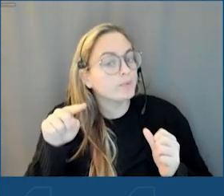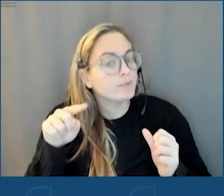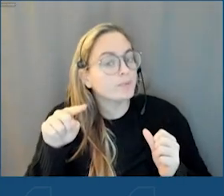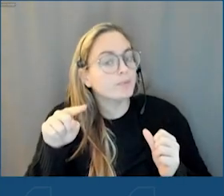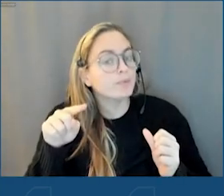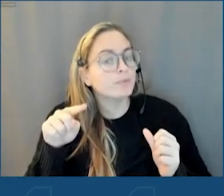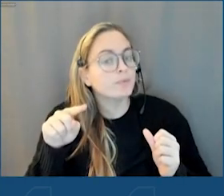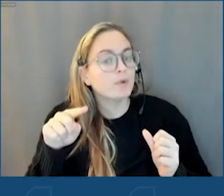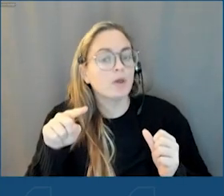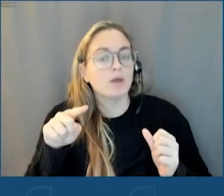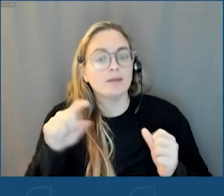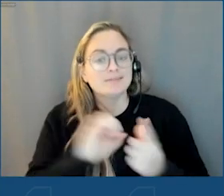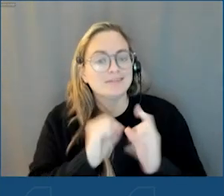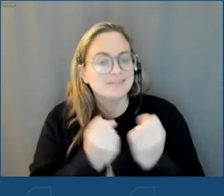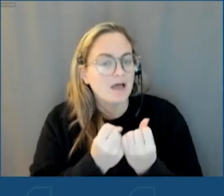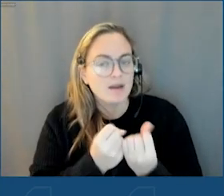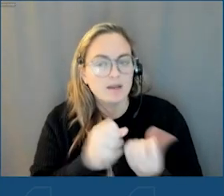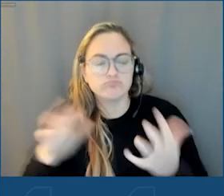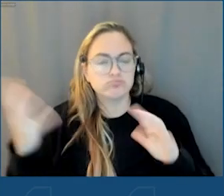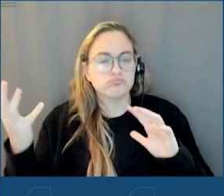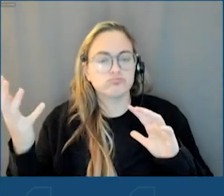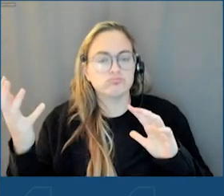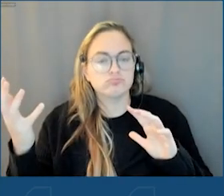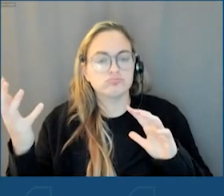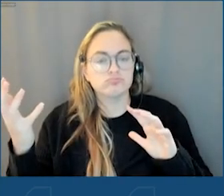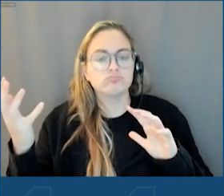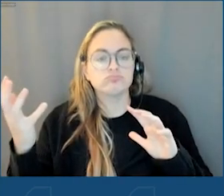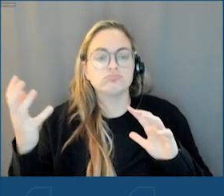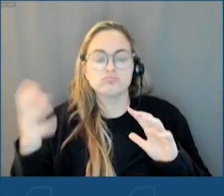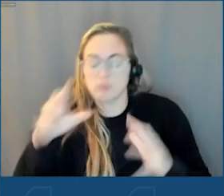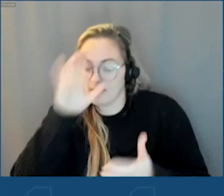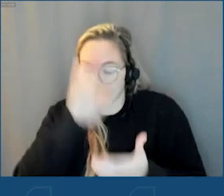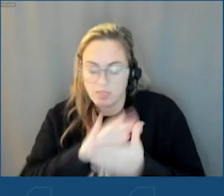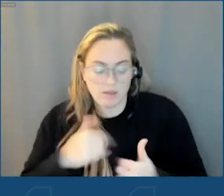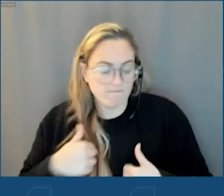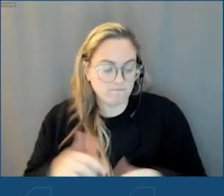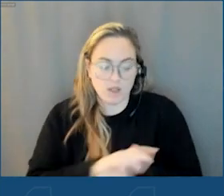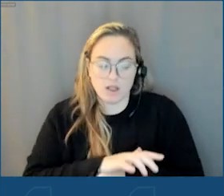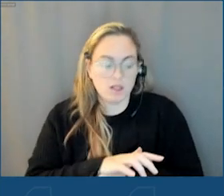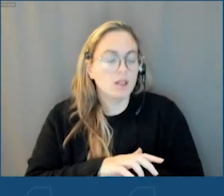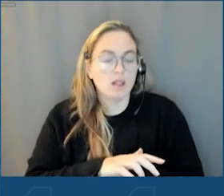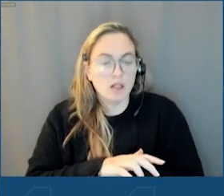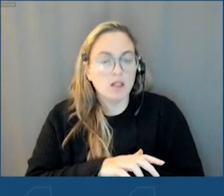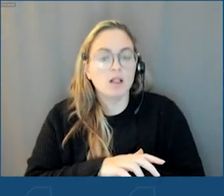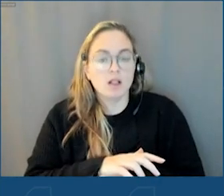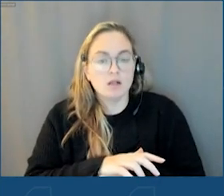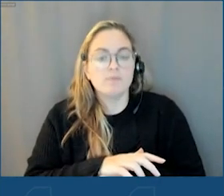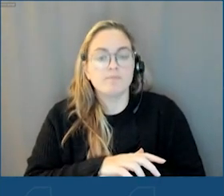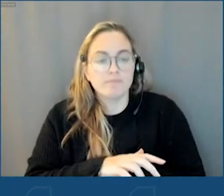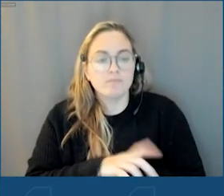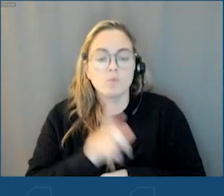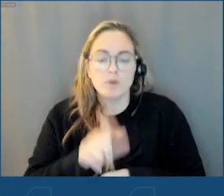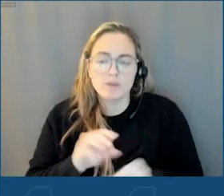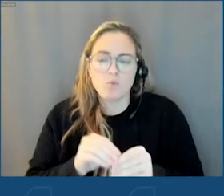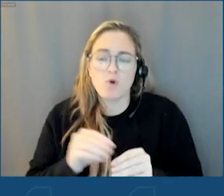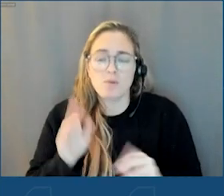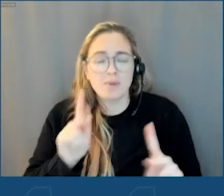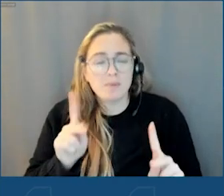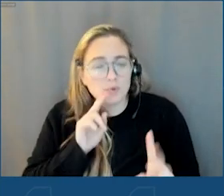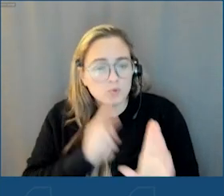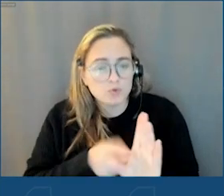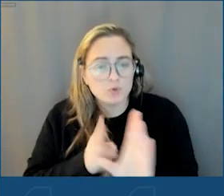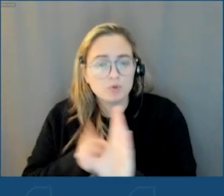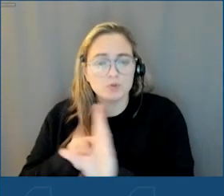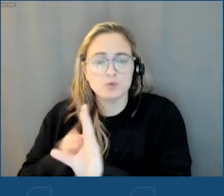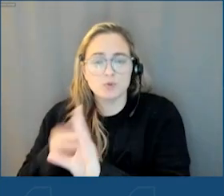of society unravels. I believe that to my core. We need you. We need more to join your ranks. We